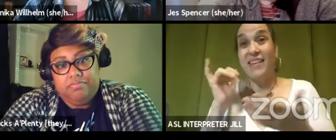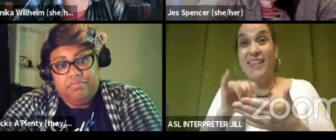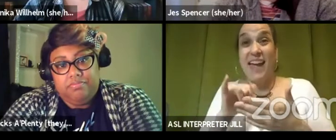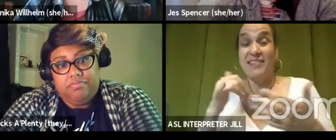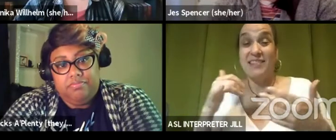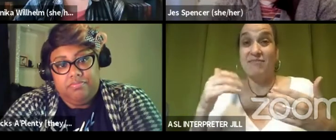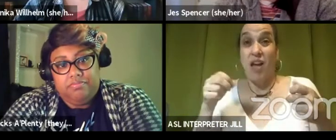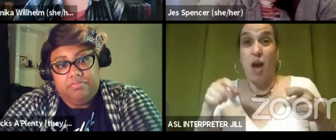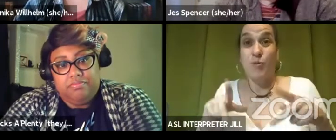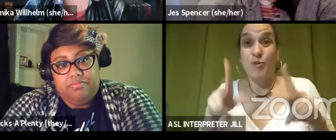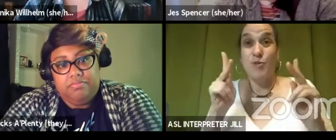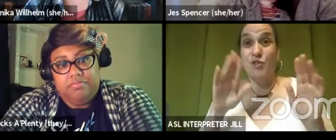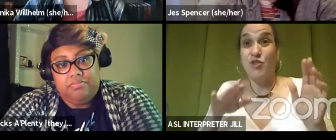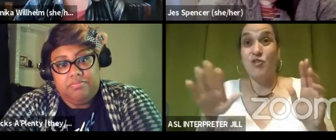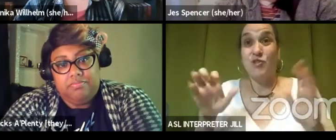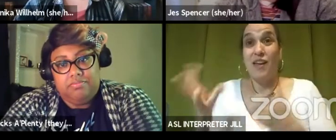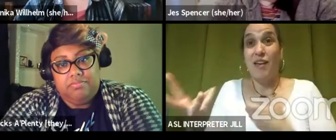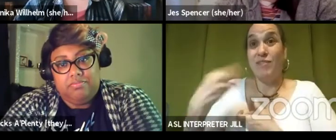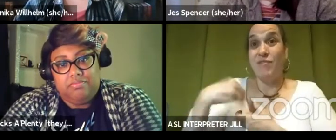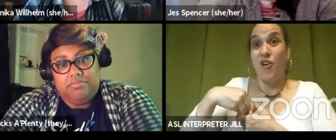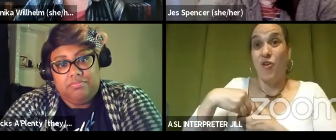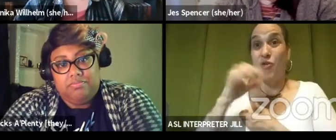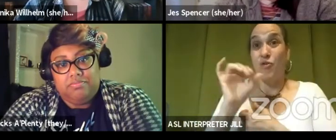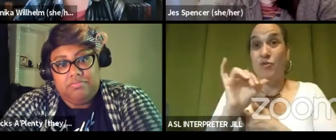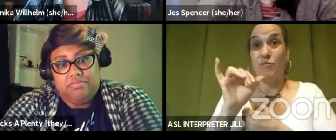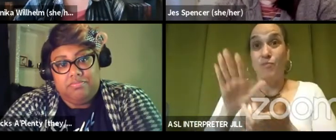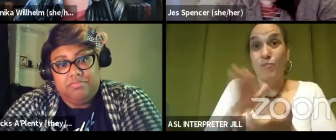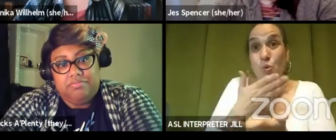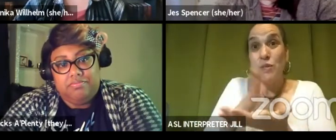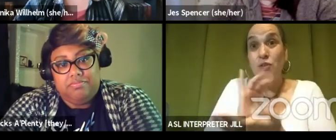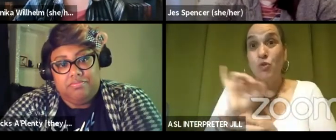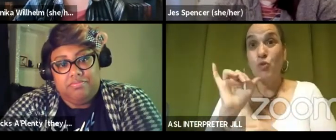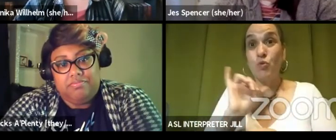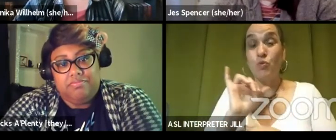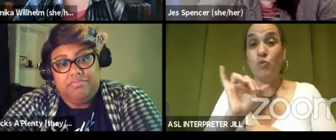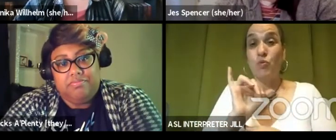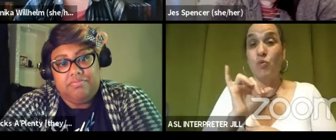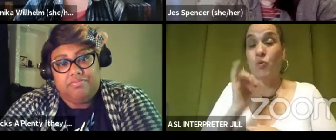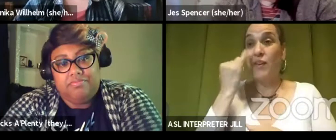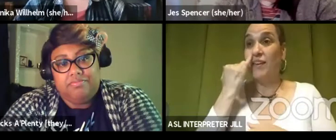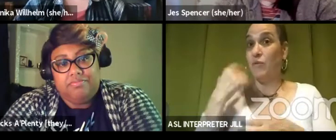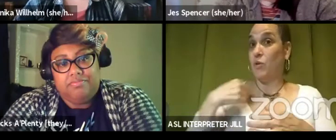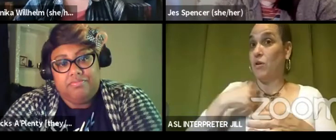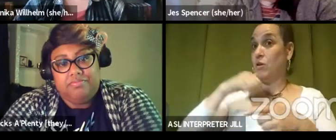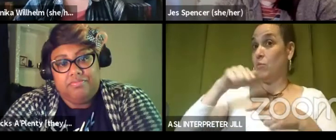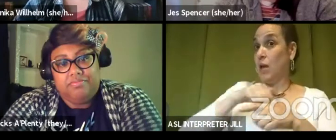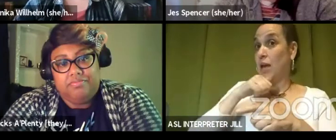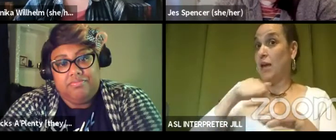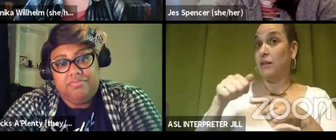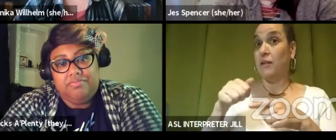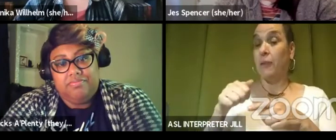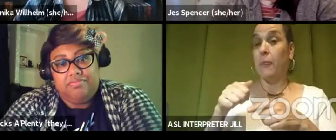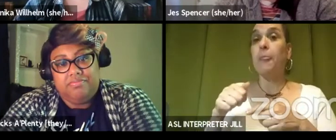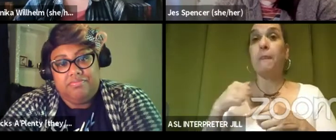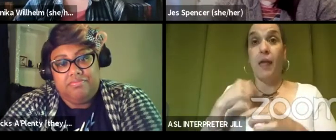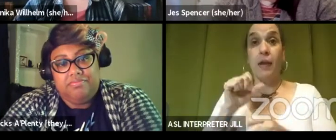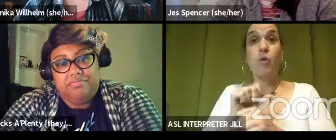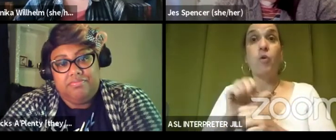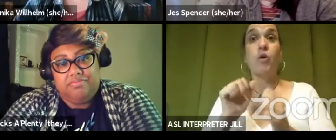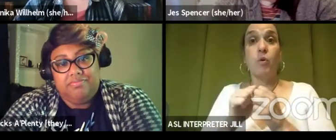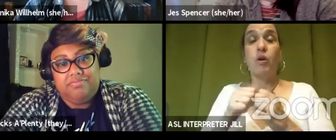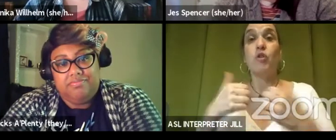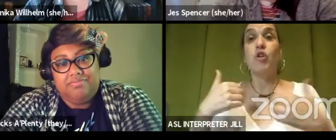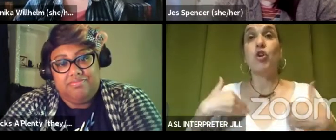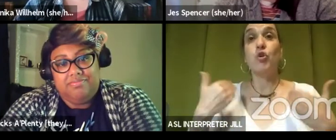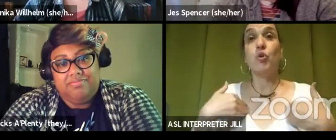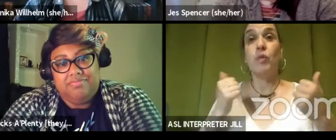your children can be involved in it too. You know, if you're like having a rehearsal, well, I work with Youth Theater